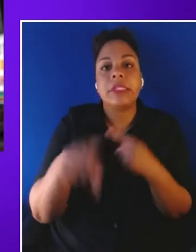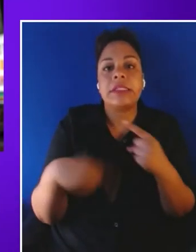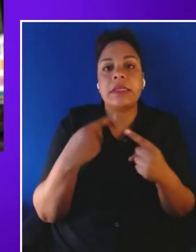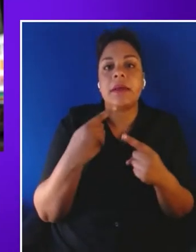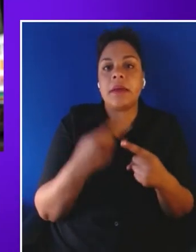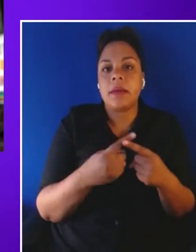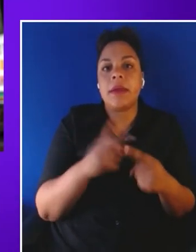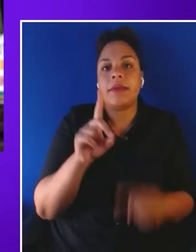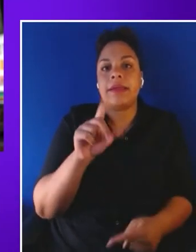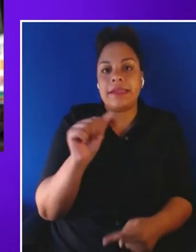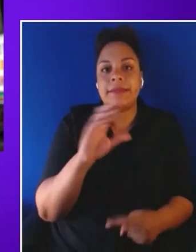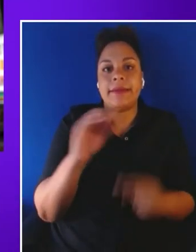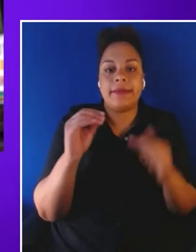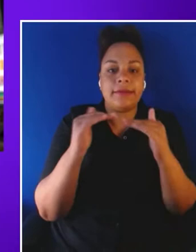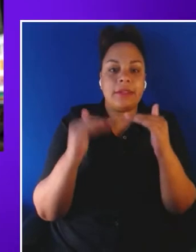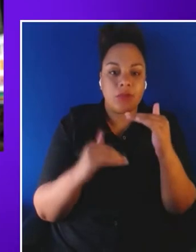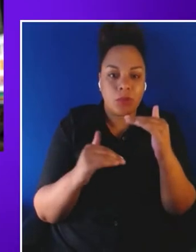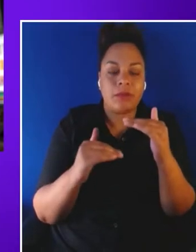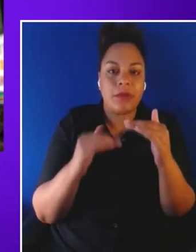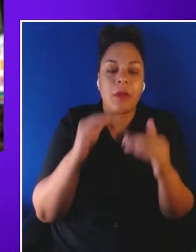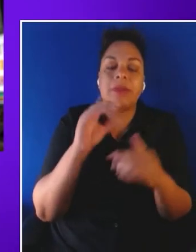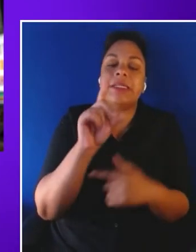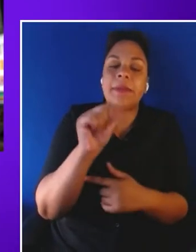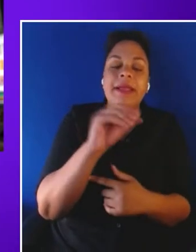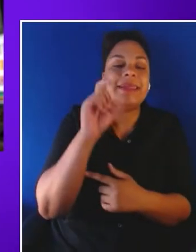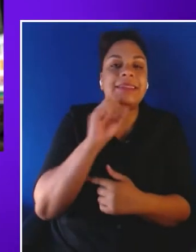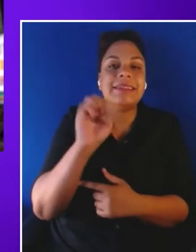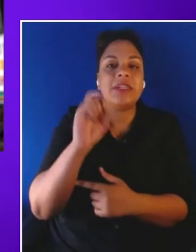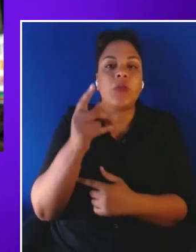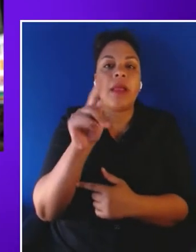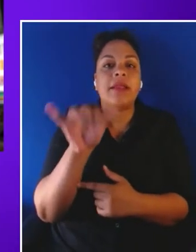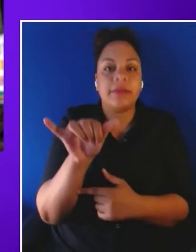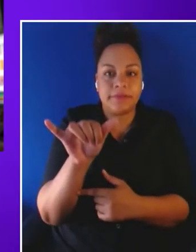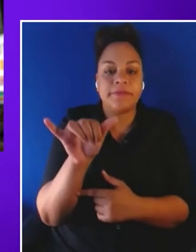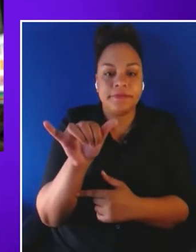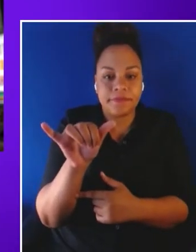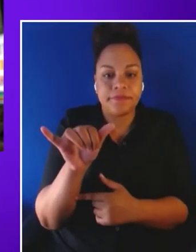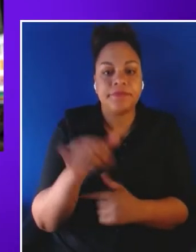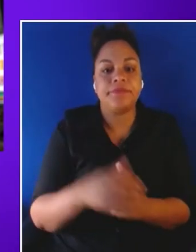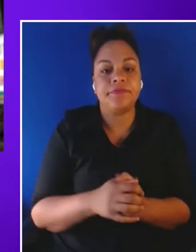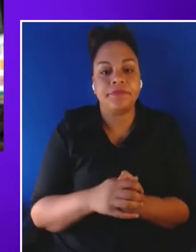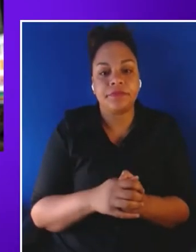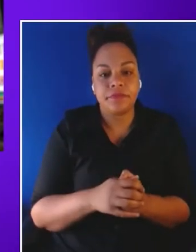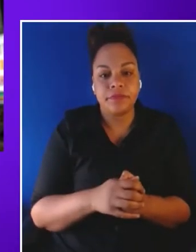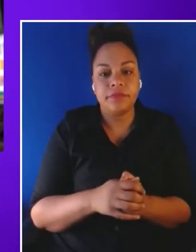sexuality. This series we started like in